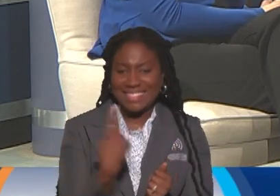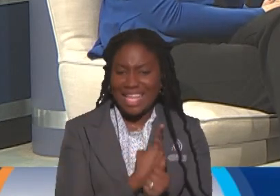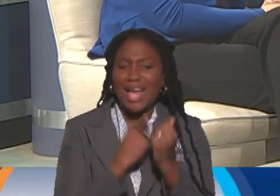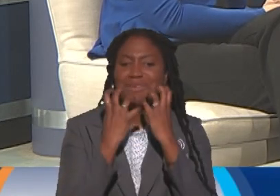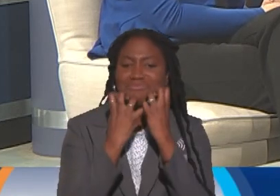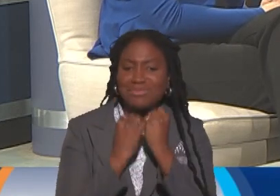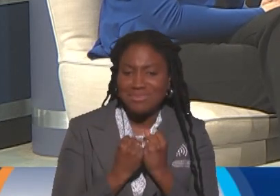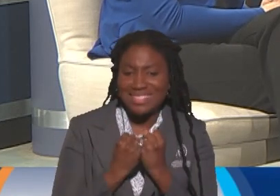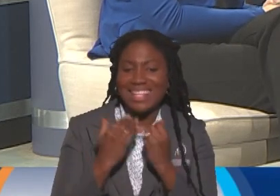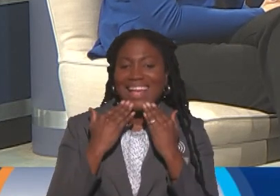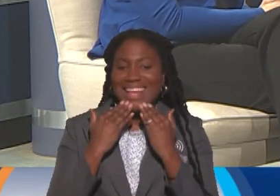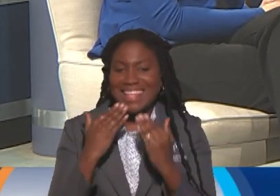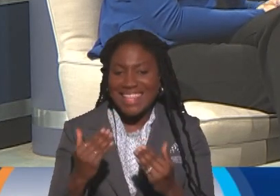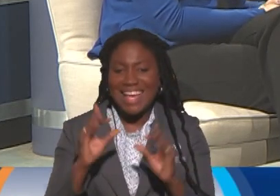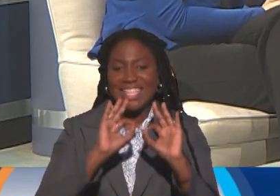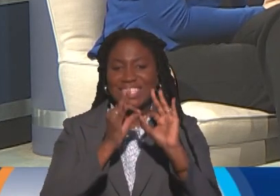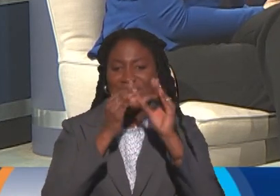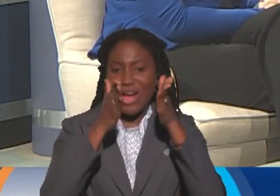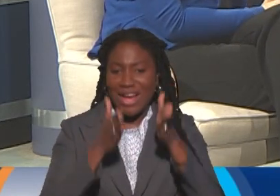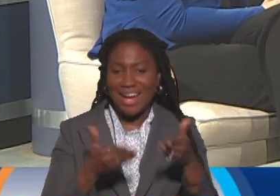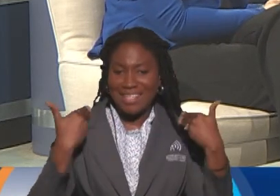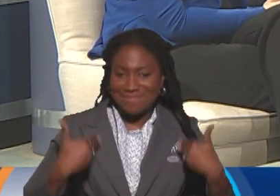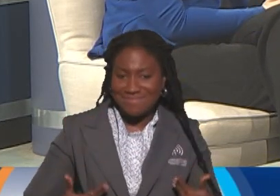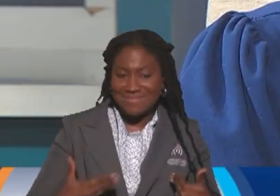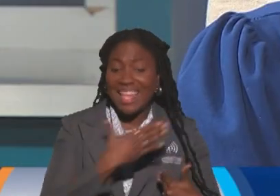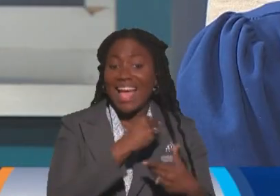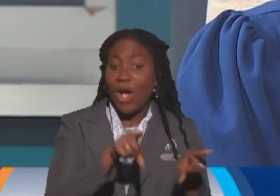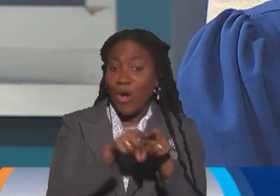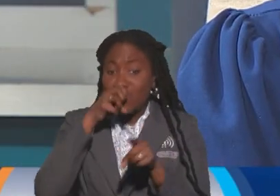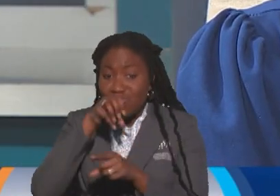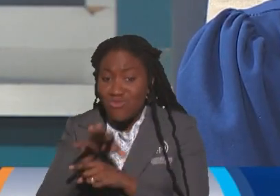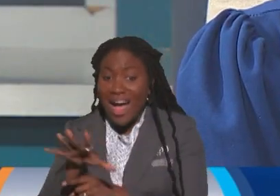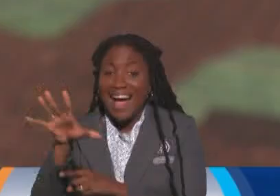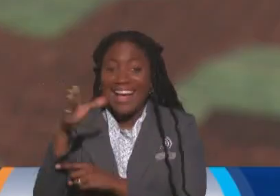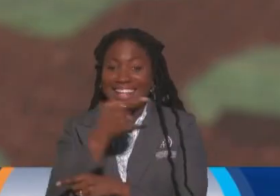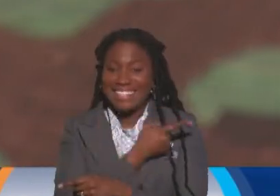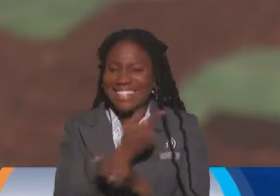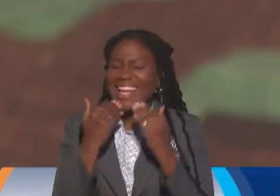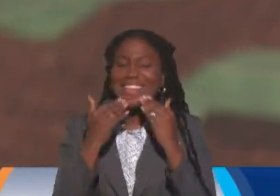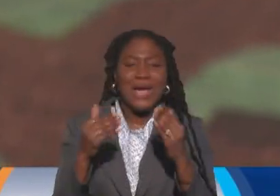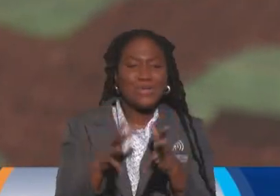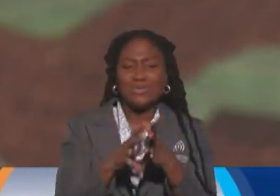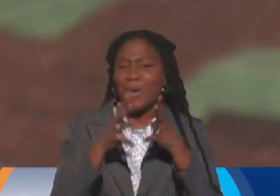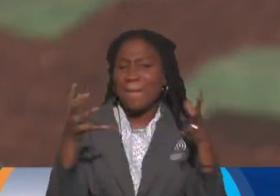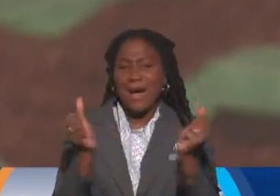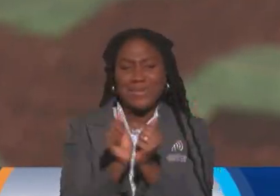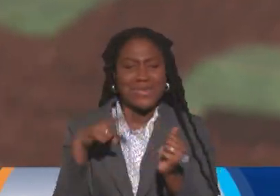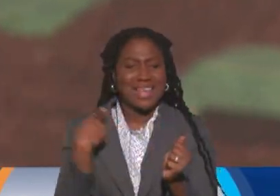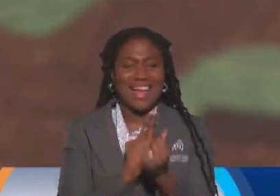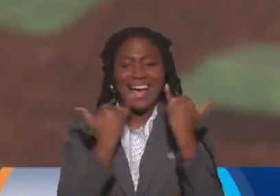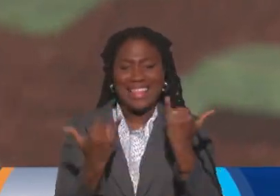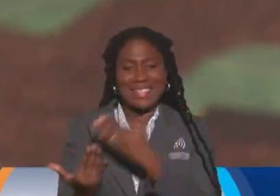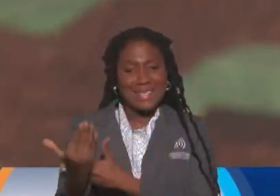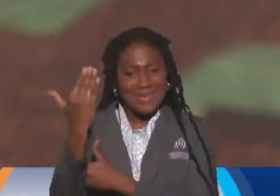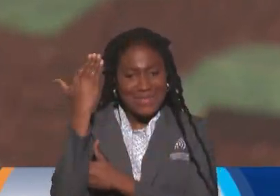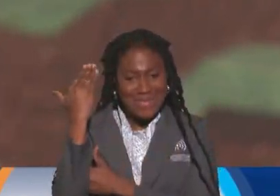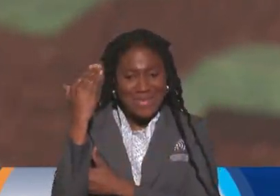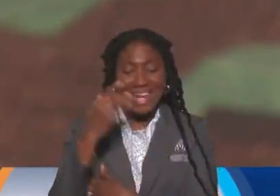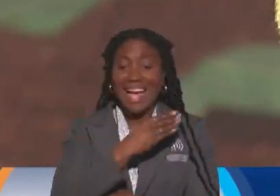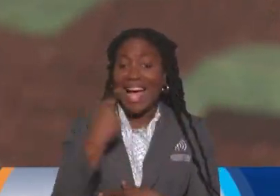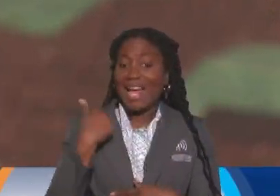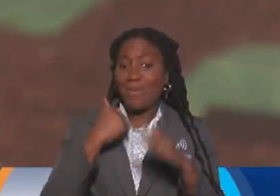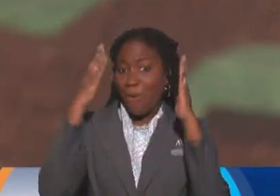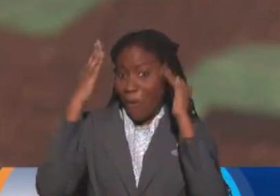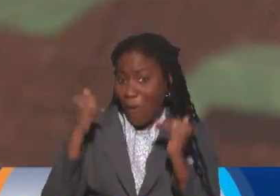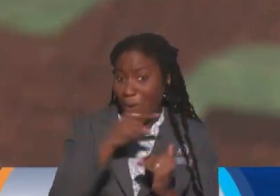it. Thank you also to Raeanne Hutton, our interpreter, and Dragon Zelly. Thank you so much for being with us this morning as well, and hoping that you're